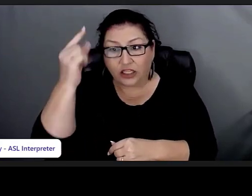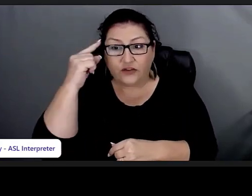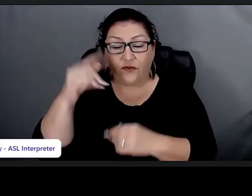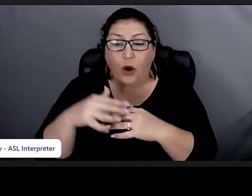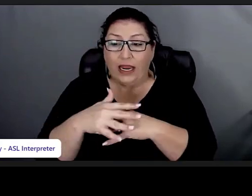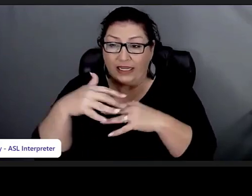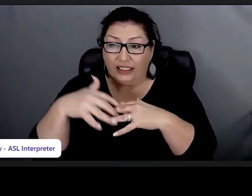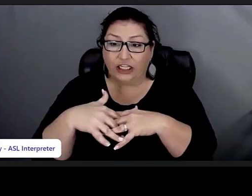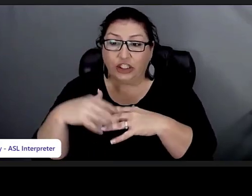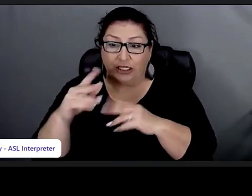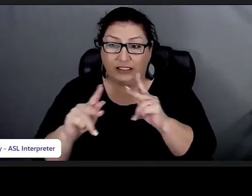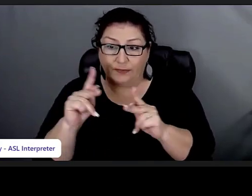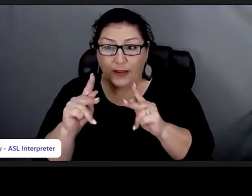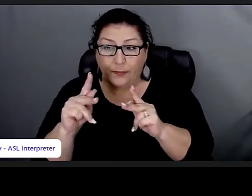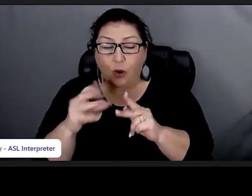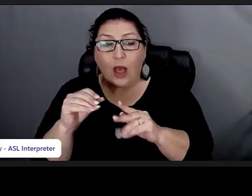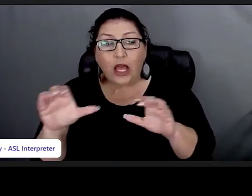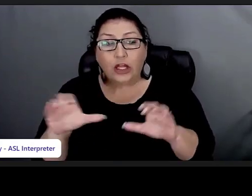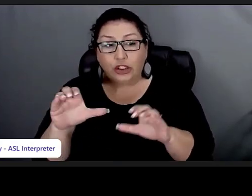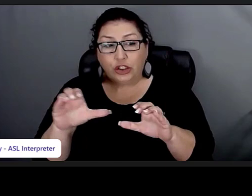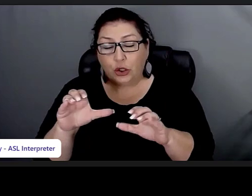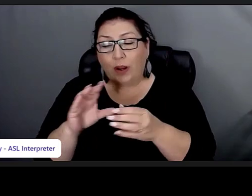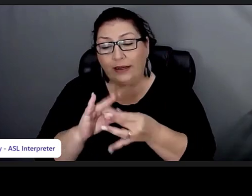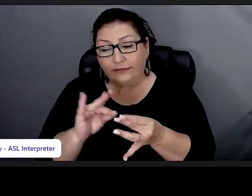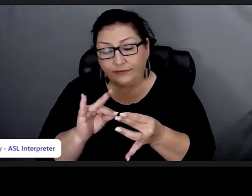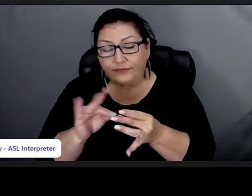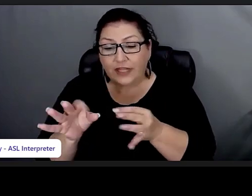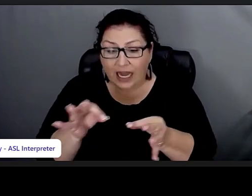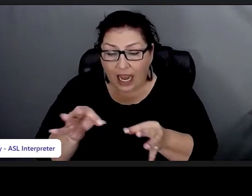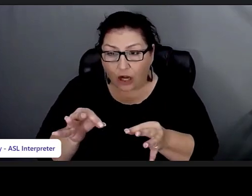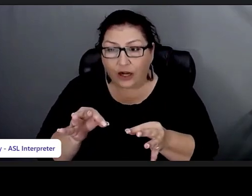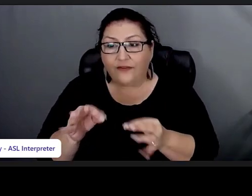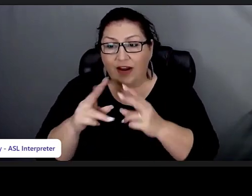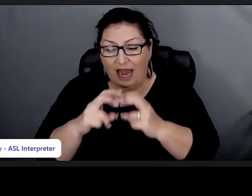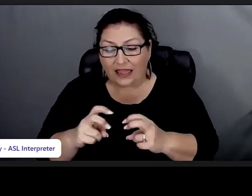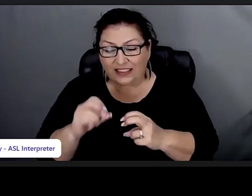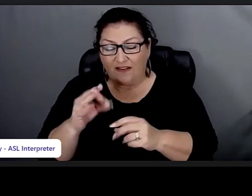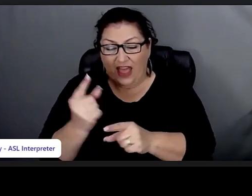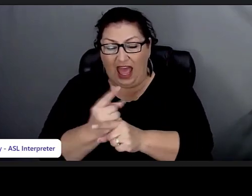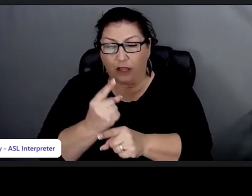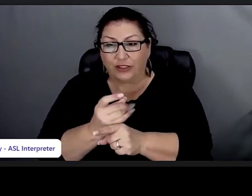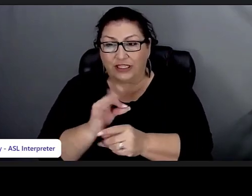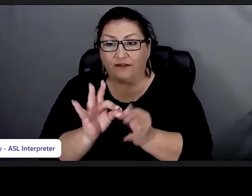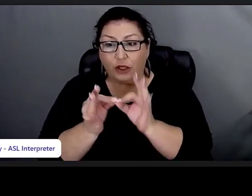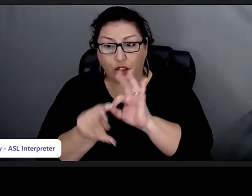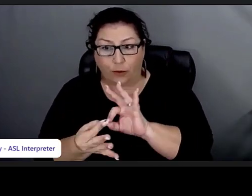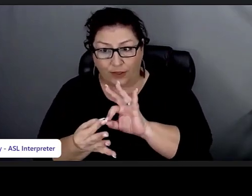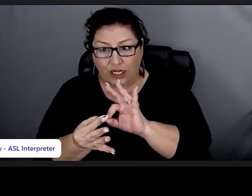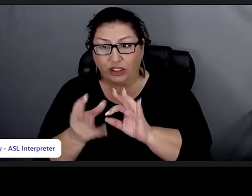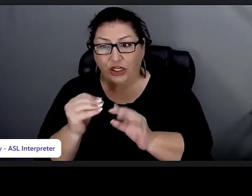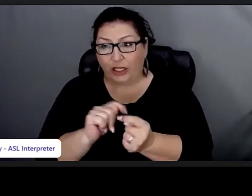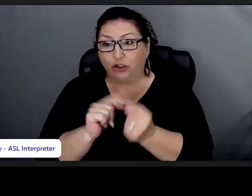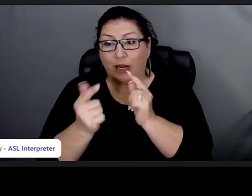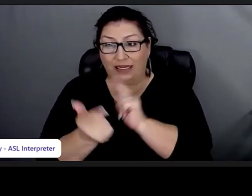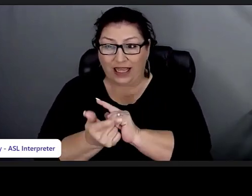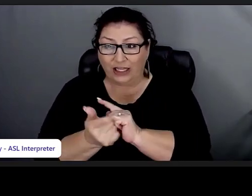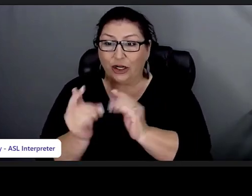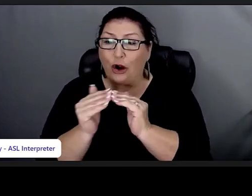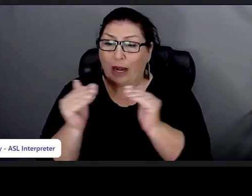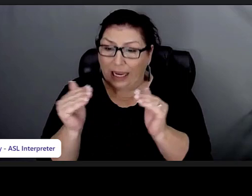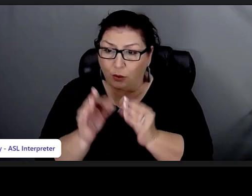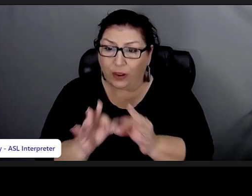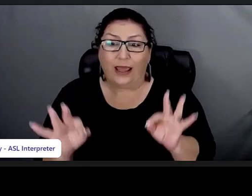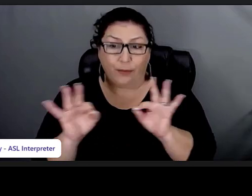people, and conducting narrative analysis of the accuracy of the interpretation and translations are equally